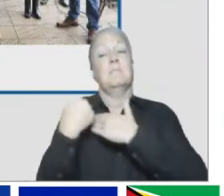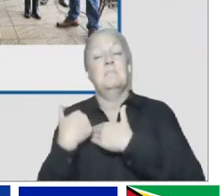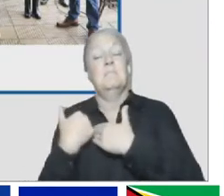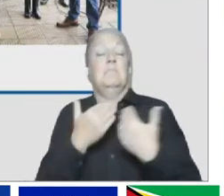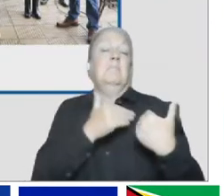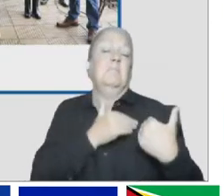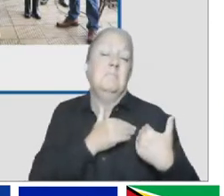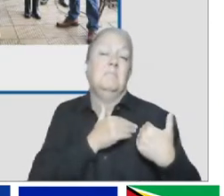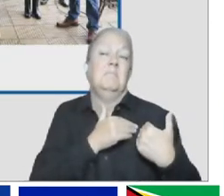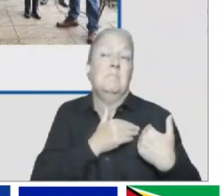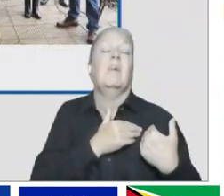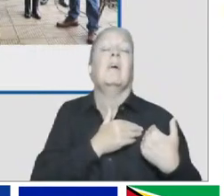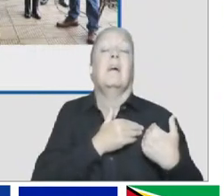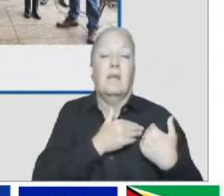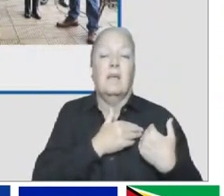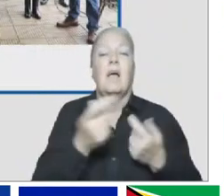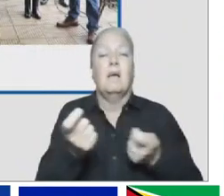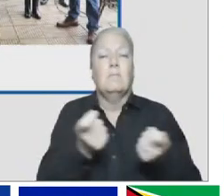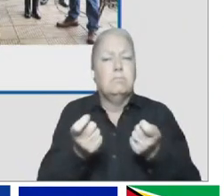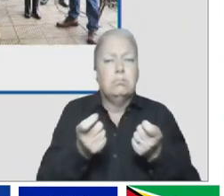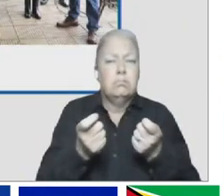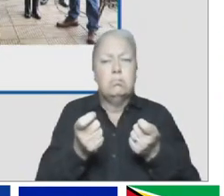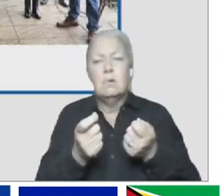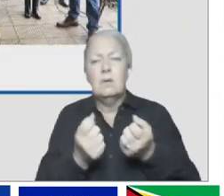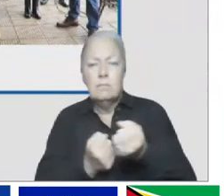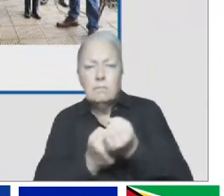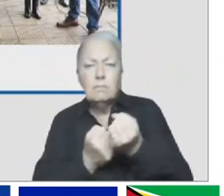as a whole. In